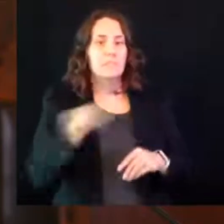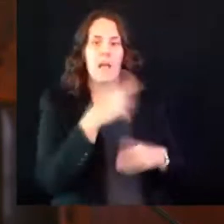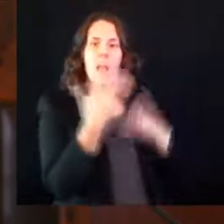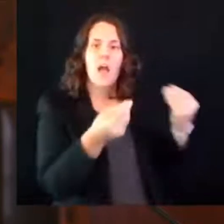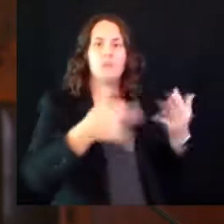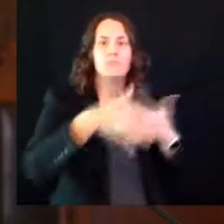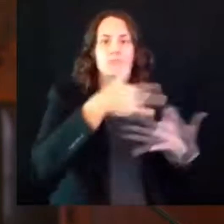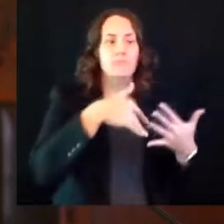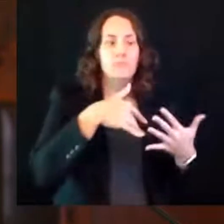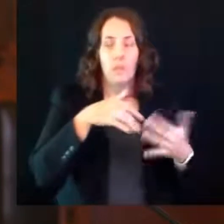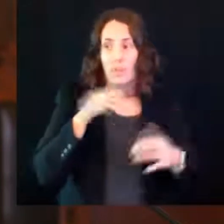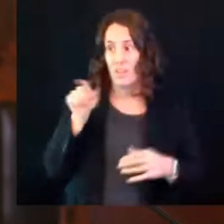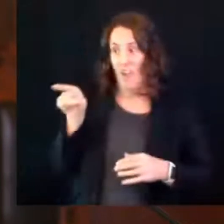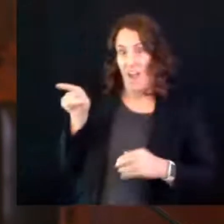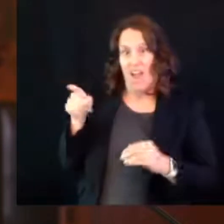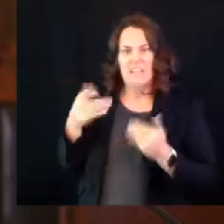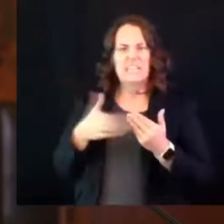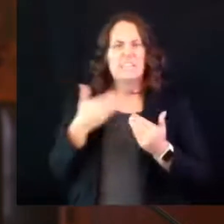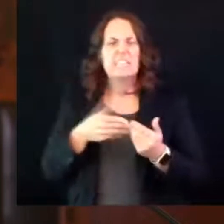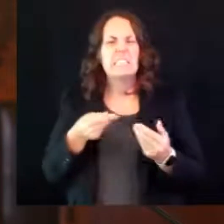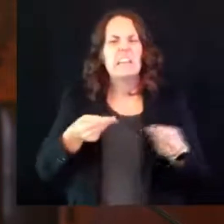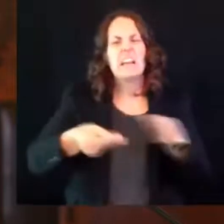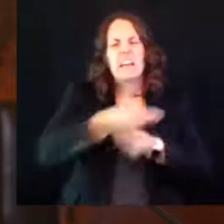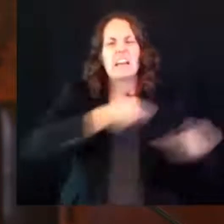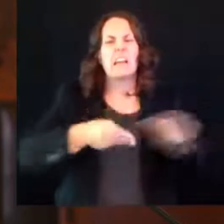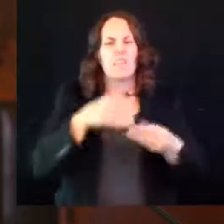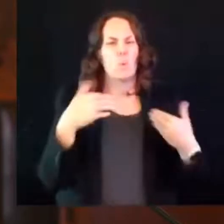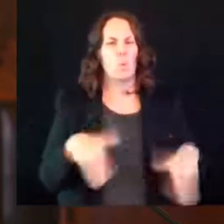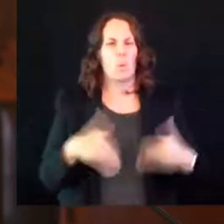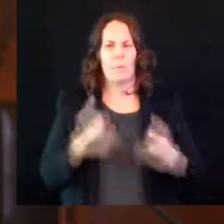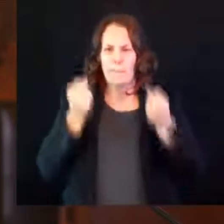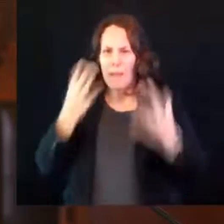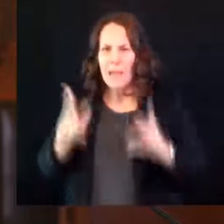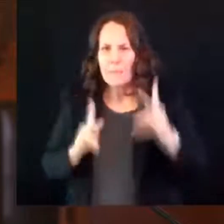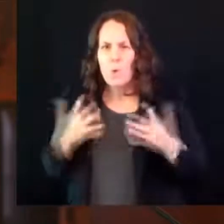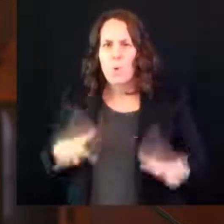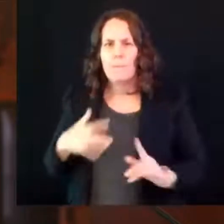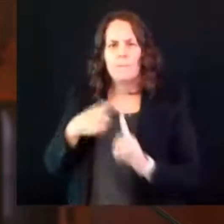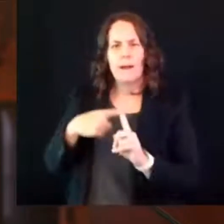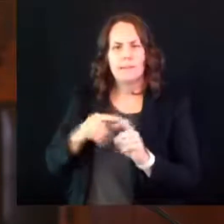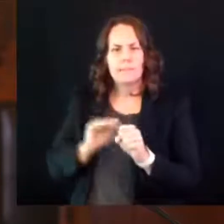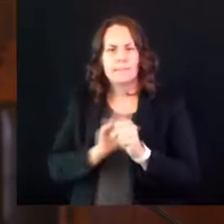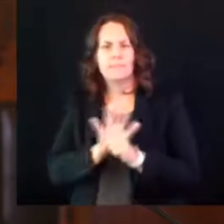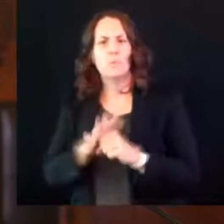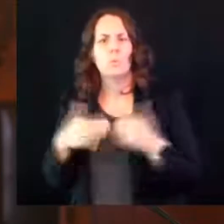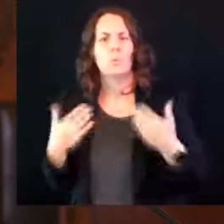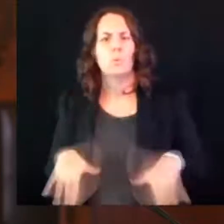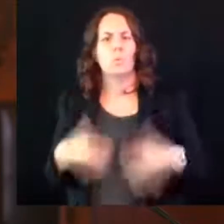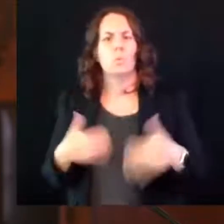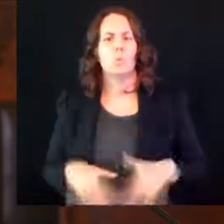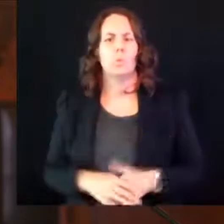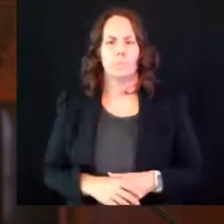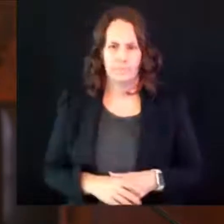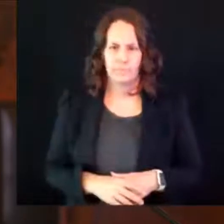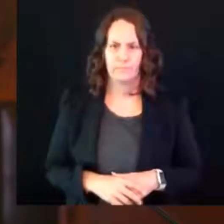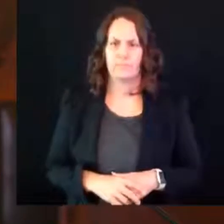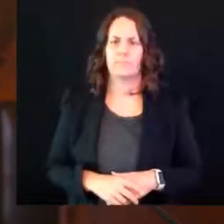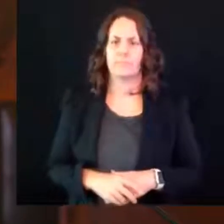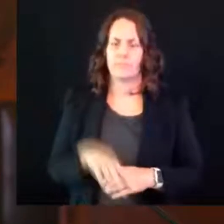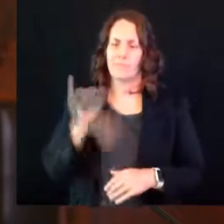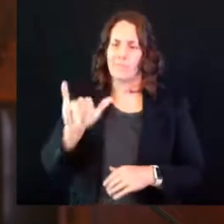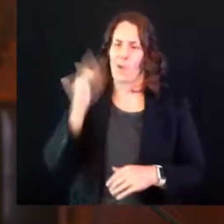know gatherings are a key way this virus spreads, so we must act to limit indoor gatherings to stop the